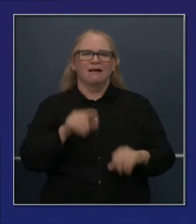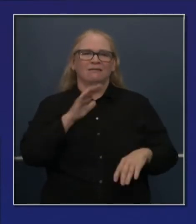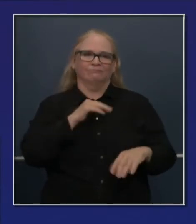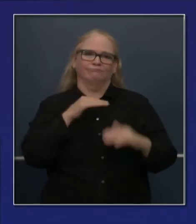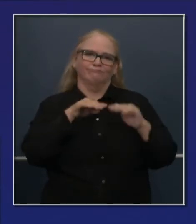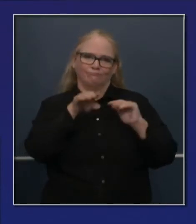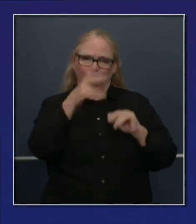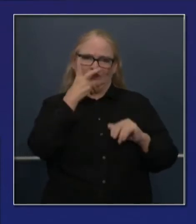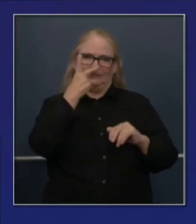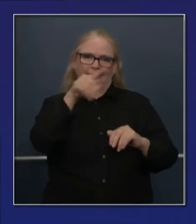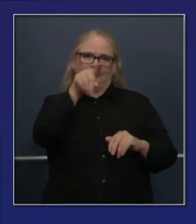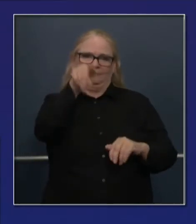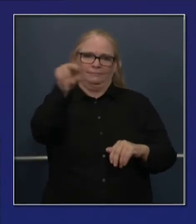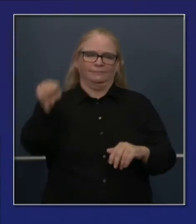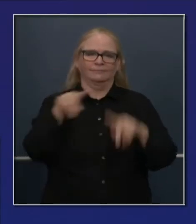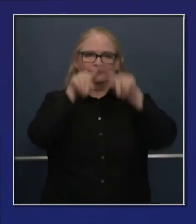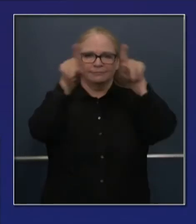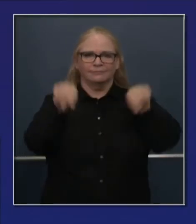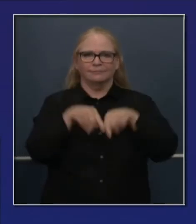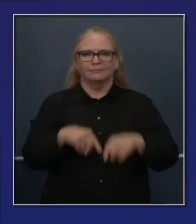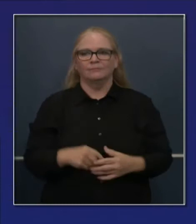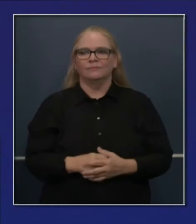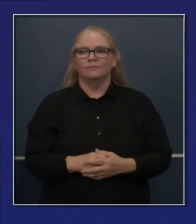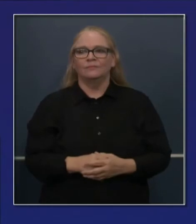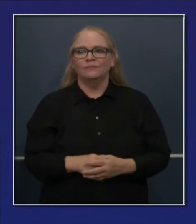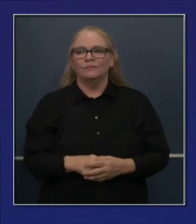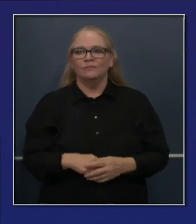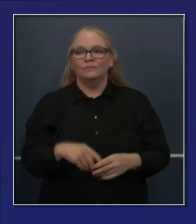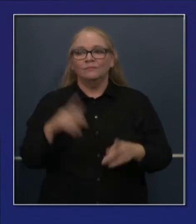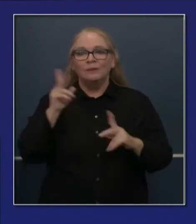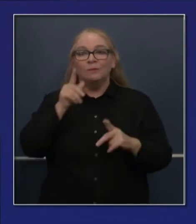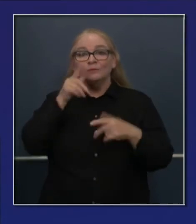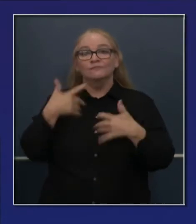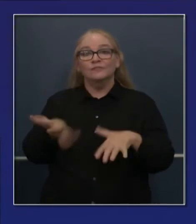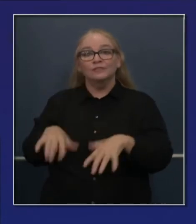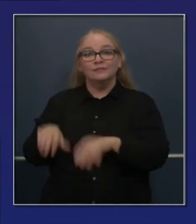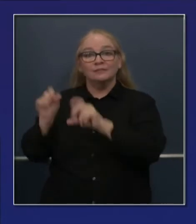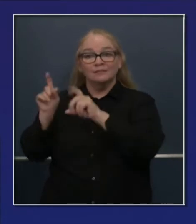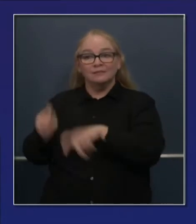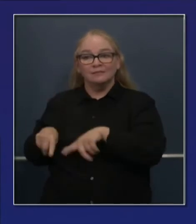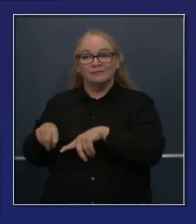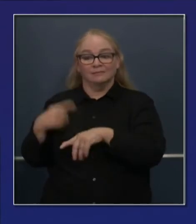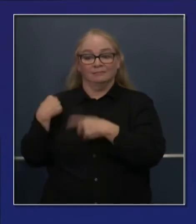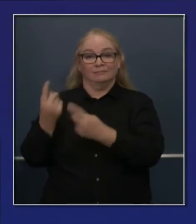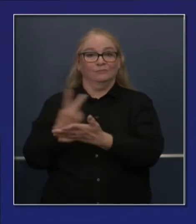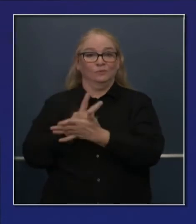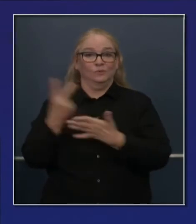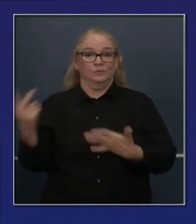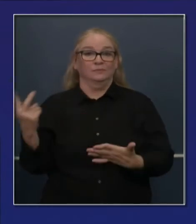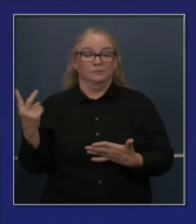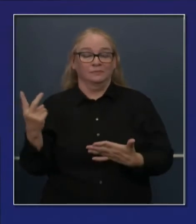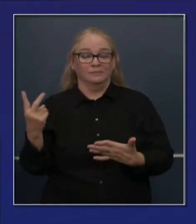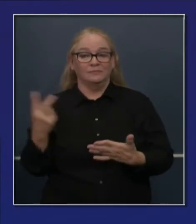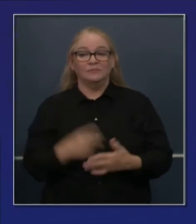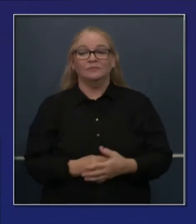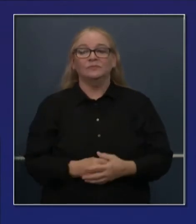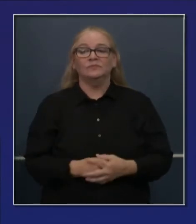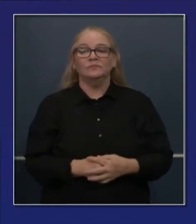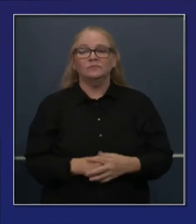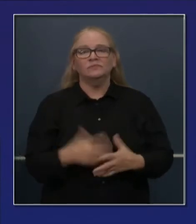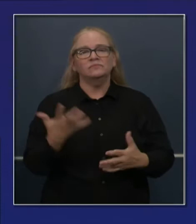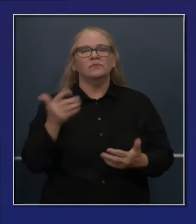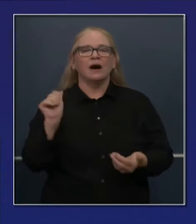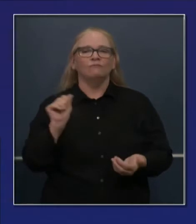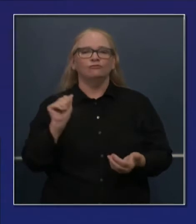been tested over the course of the last 14 days that have tested positive for COVID-19